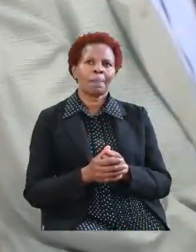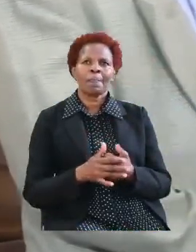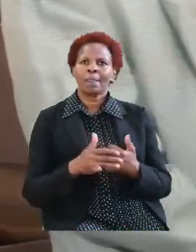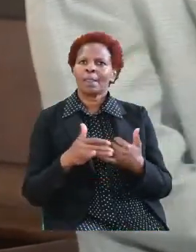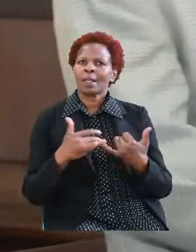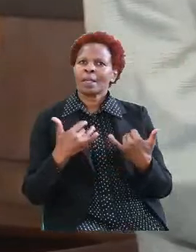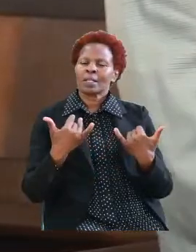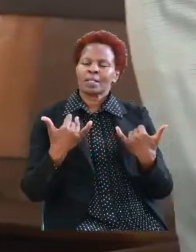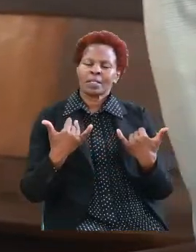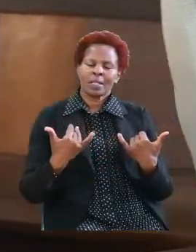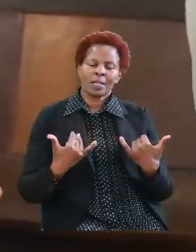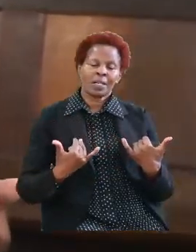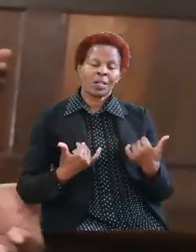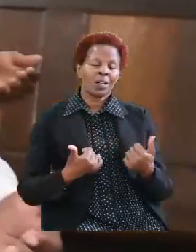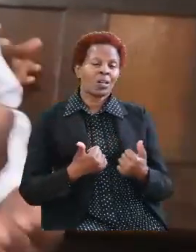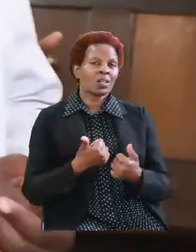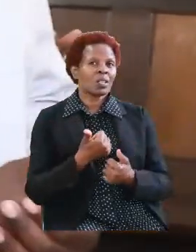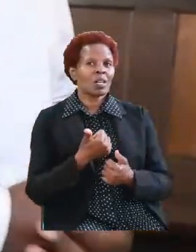sasa,